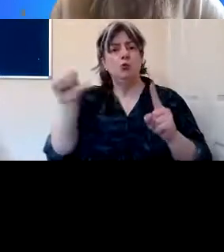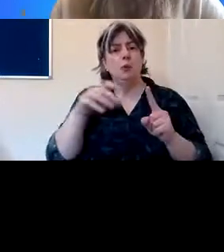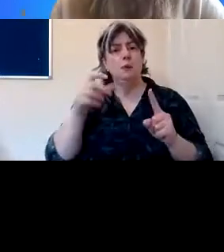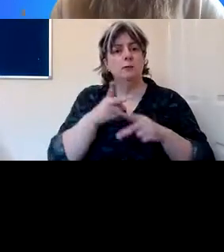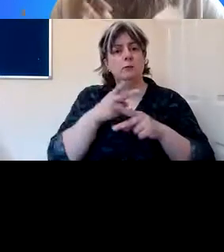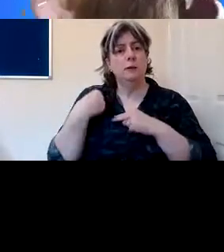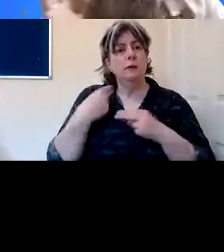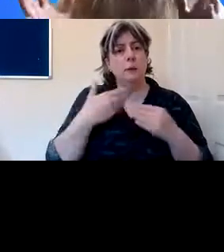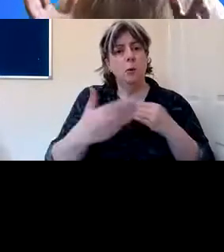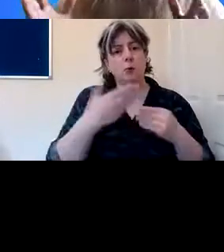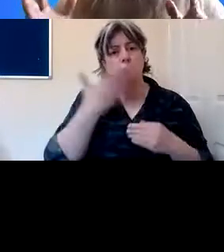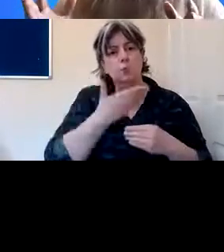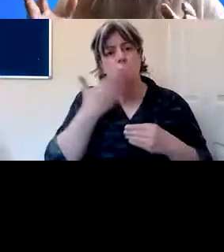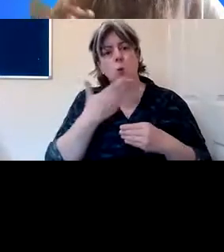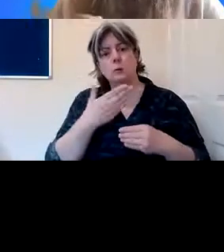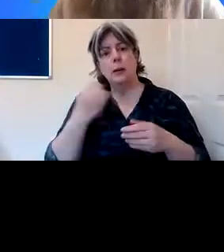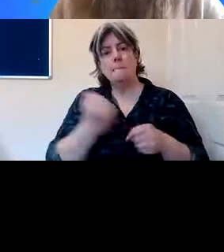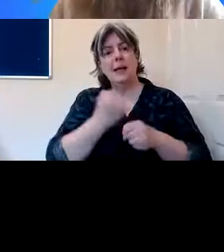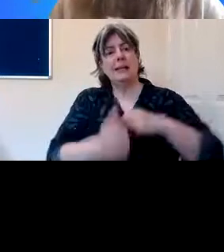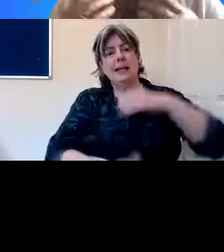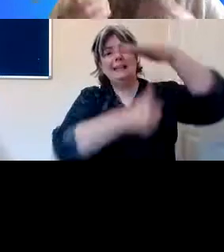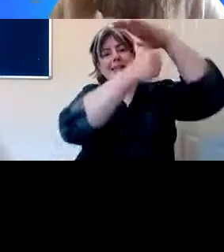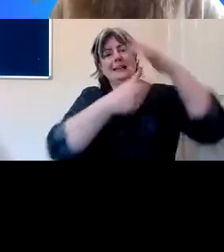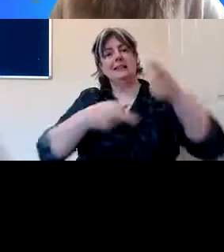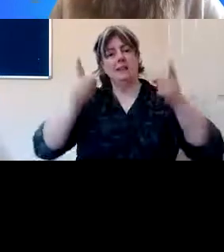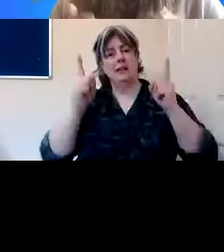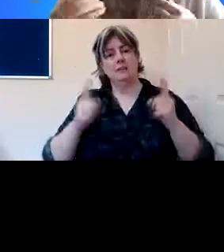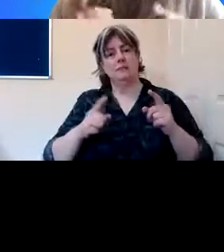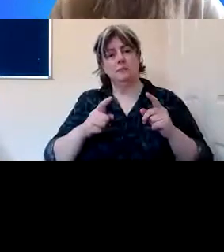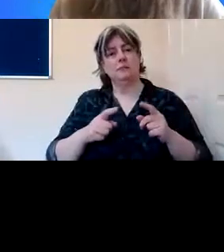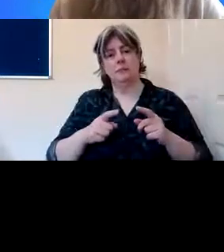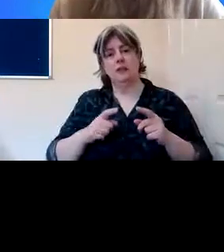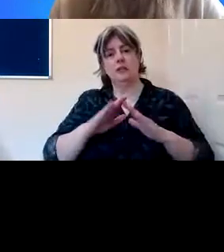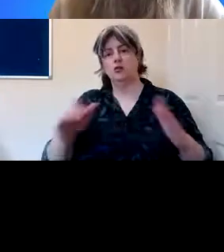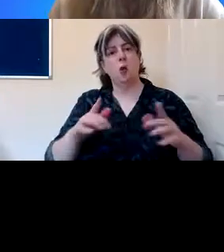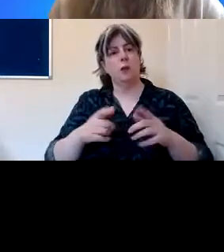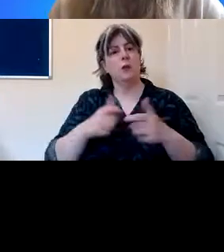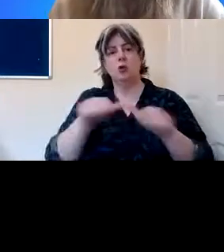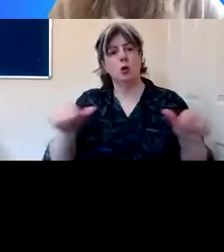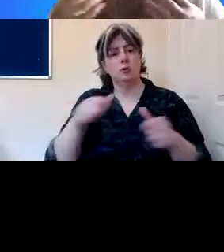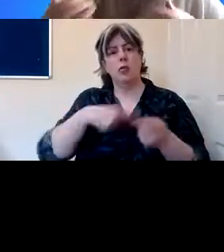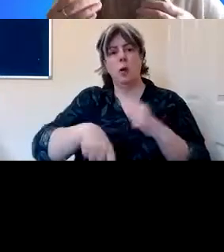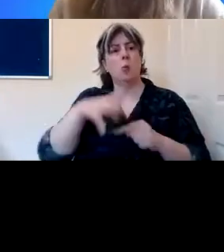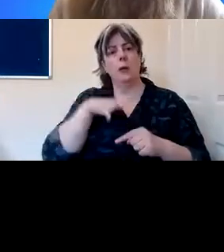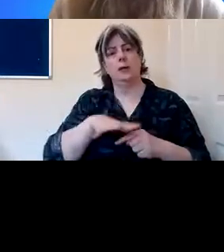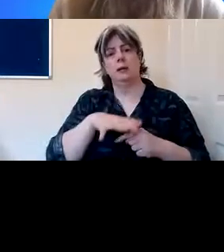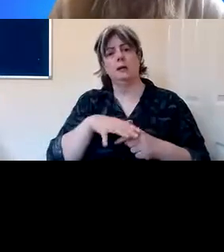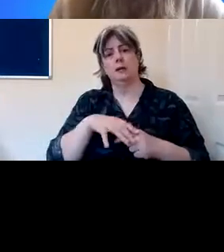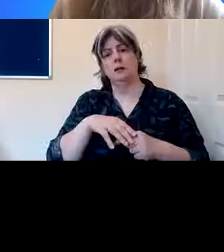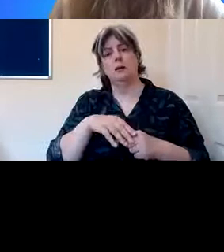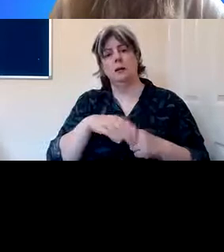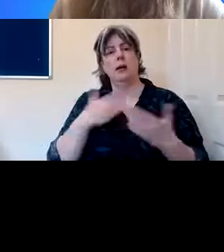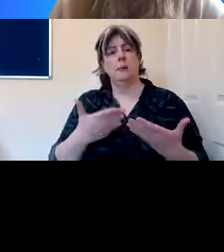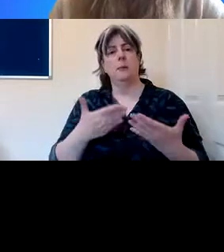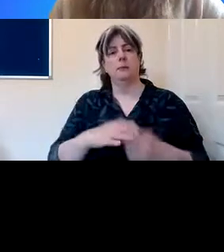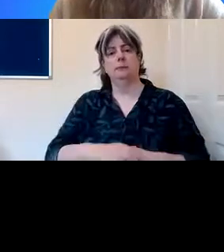executive heads. I can see where you're coming from, but that is not the answer, and it's not the answer that we need in this at this